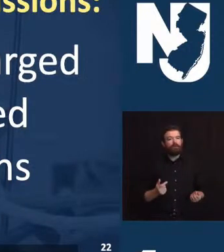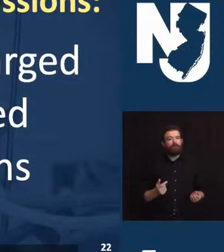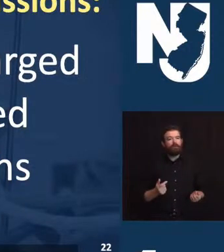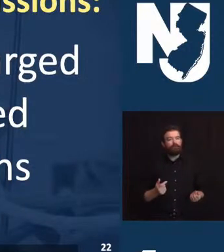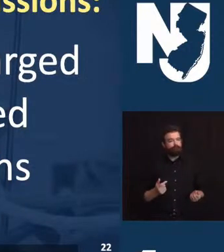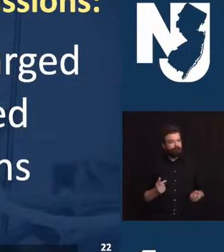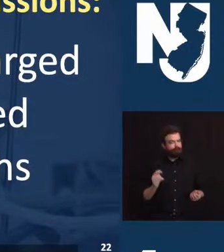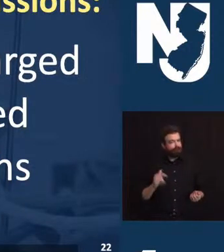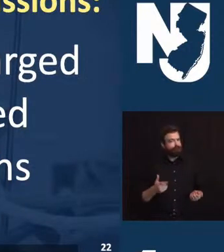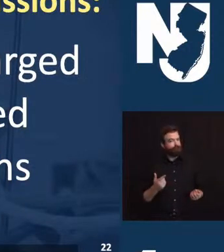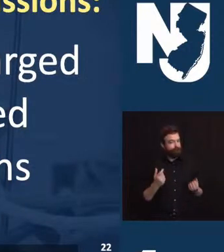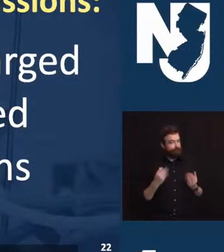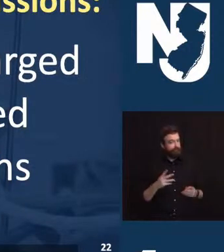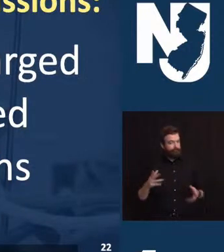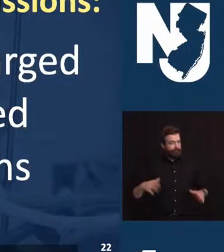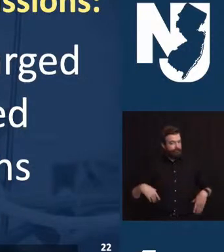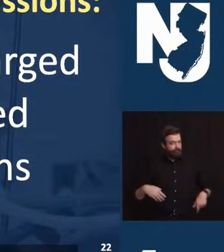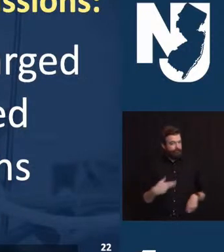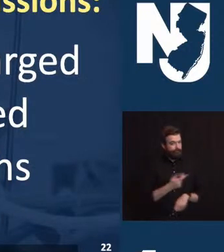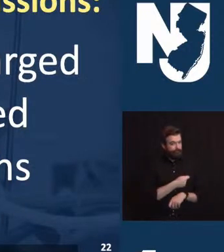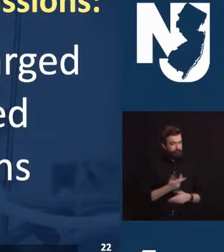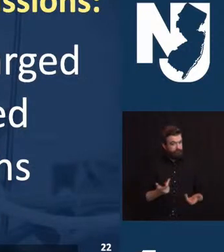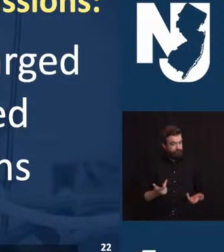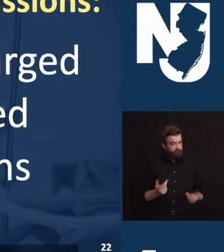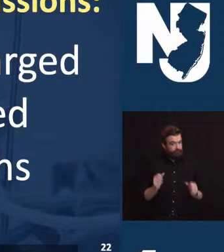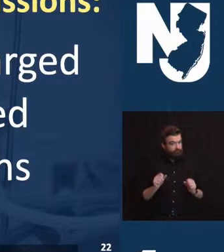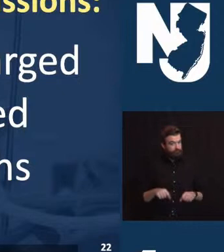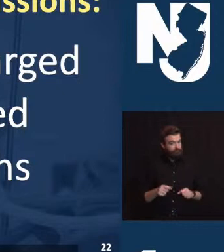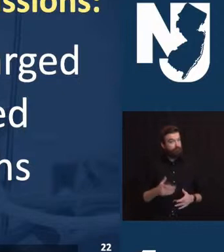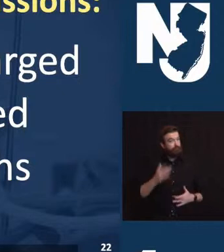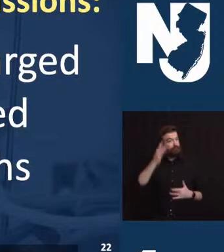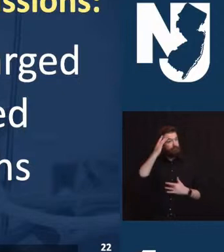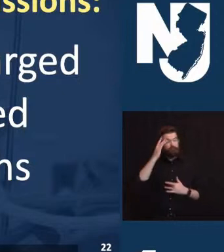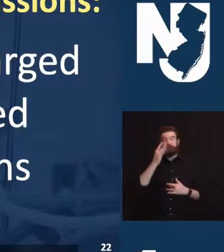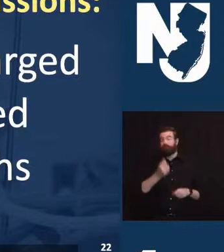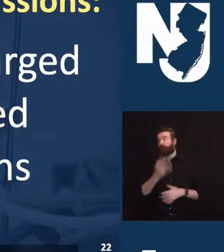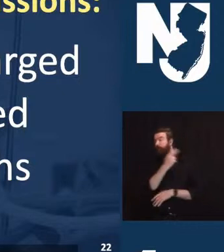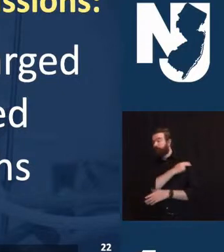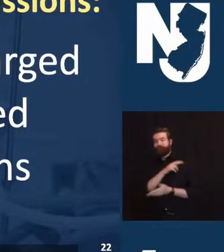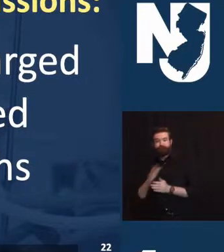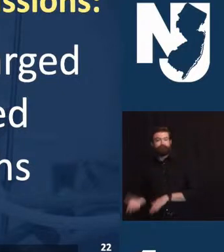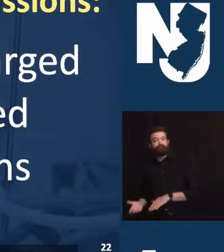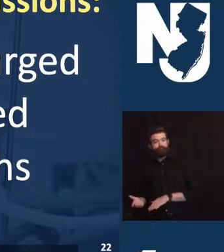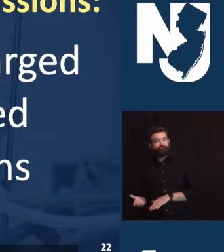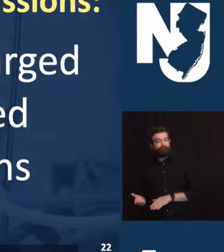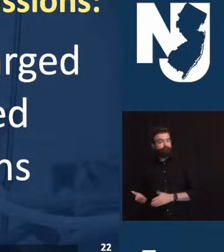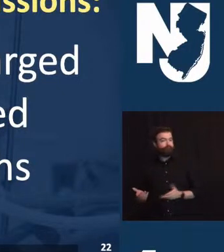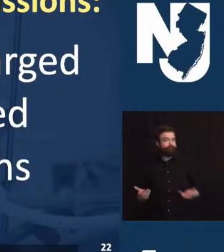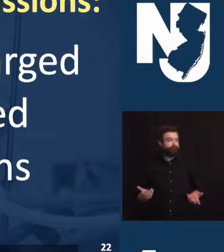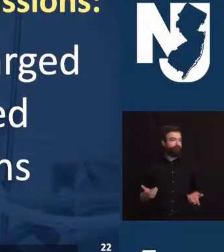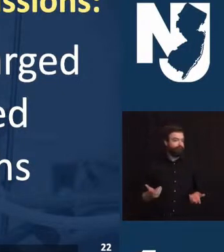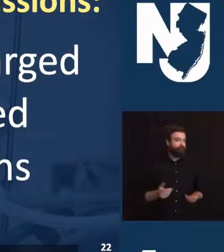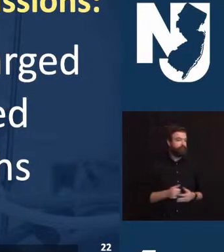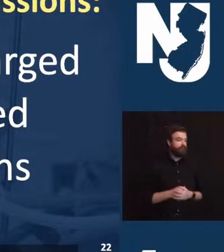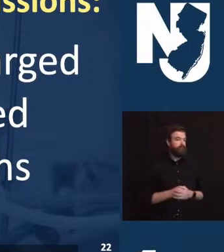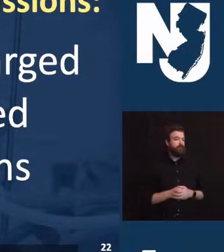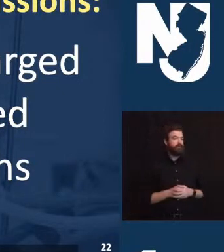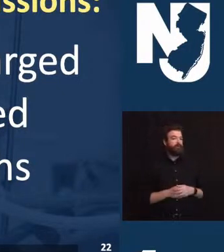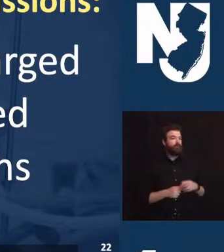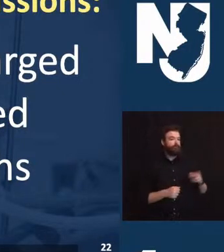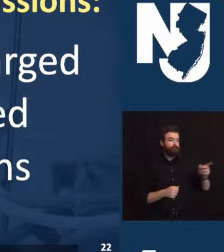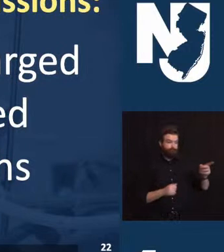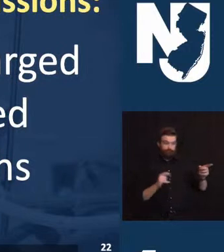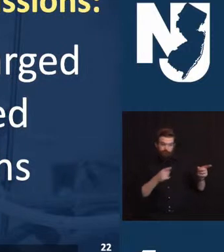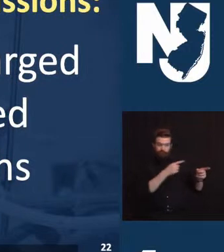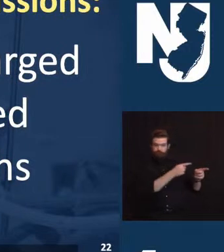some cases dying. All of these metrics together show one thing. that at this moment we are as good, if not better, than